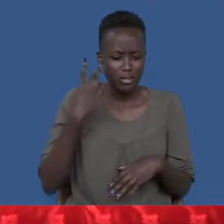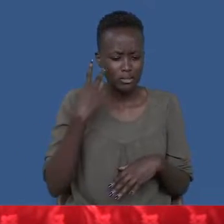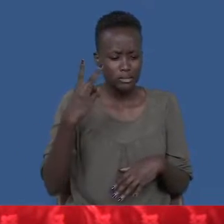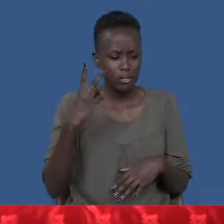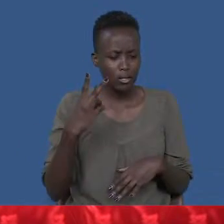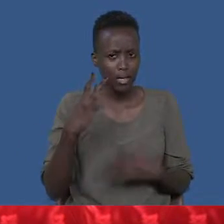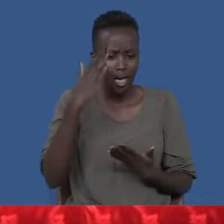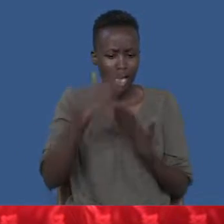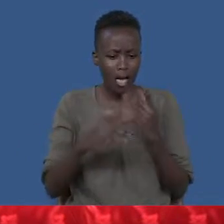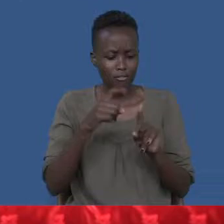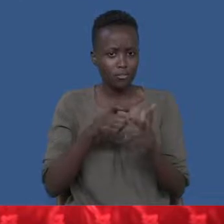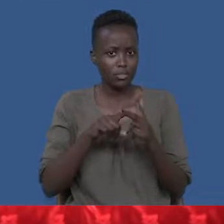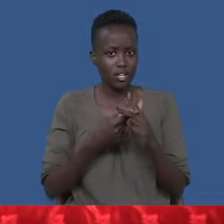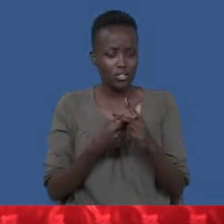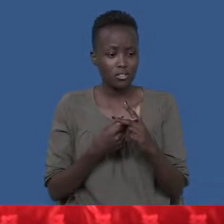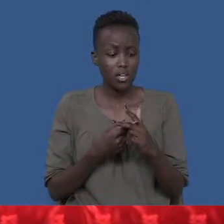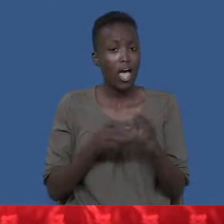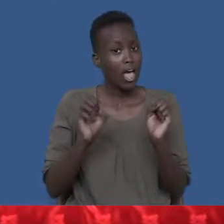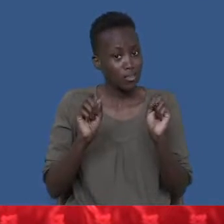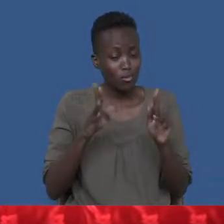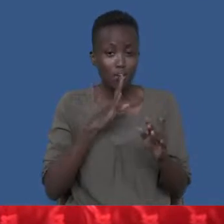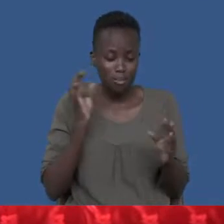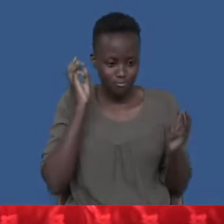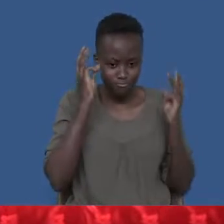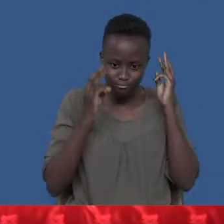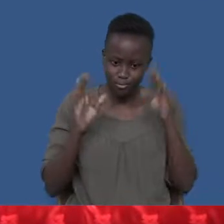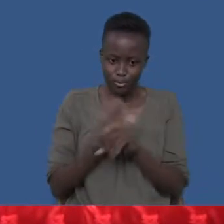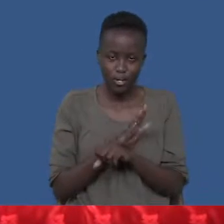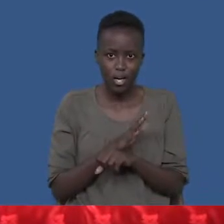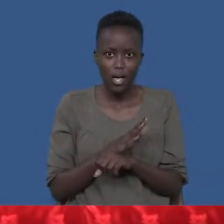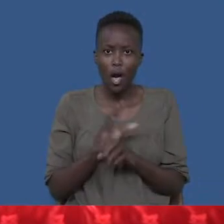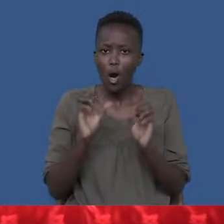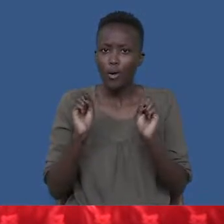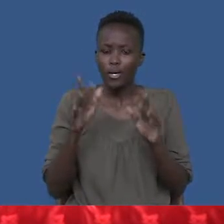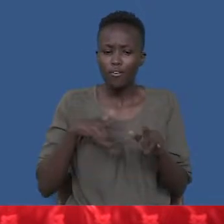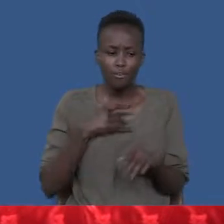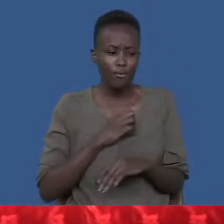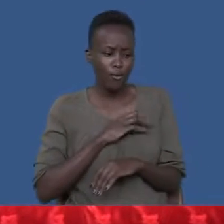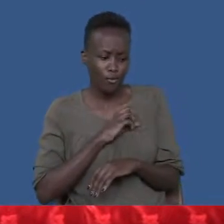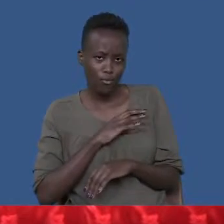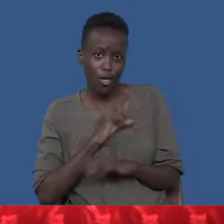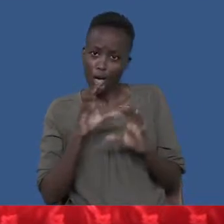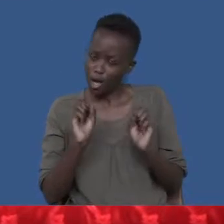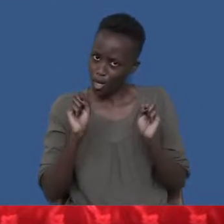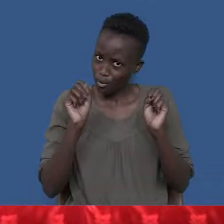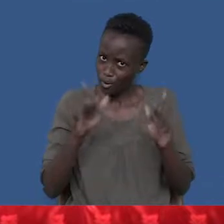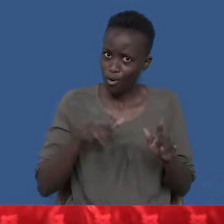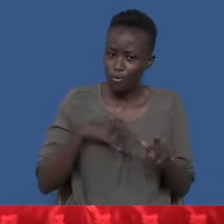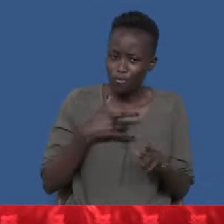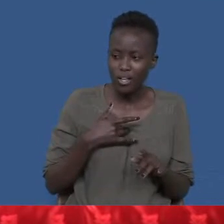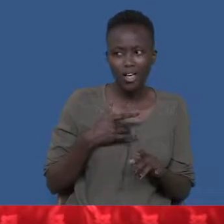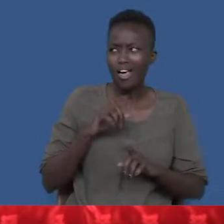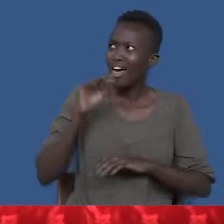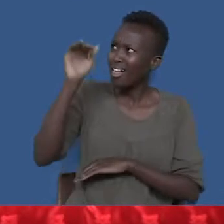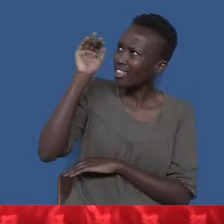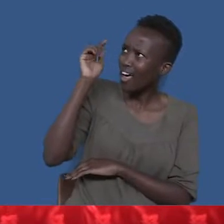beginning. And therefore, it's okay to be anxious. It's okay to be terrified and to be afraid. It's okay to question